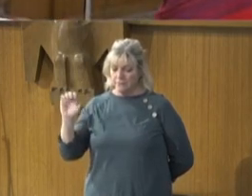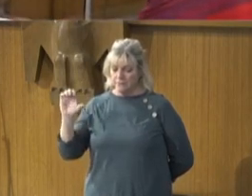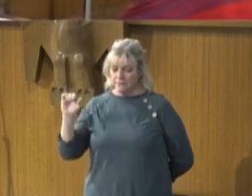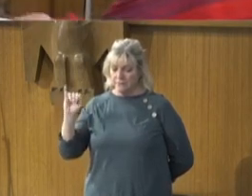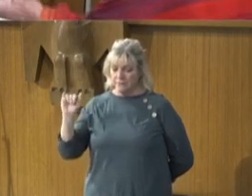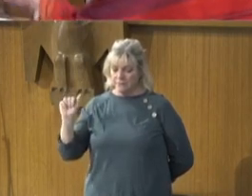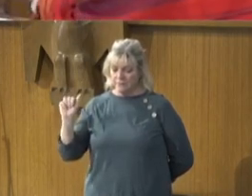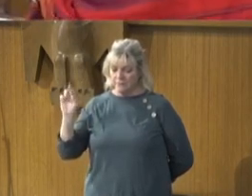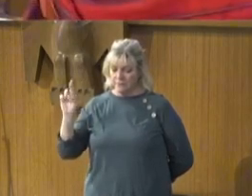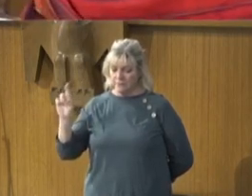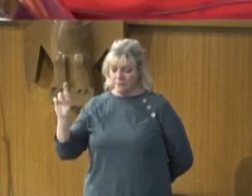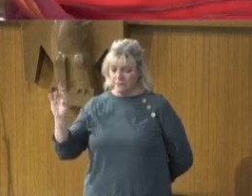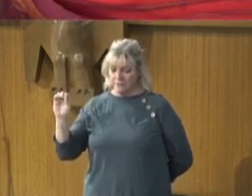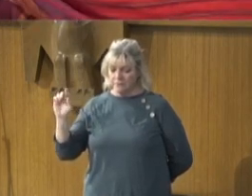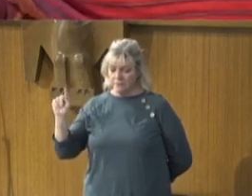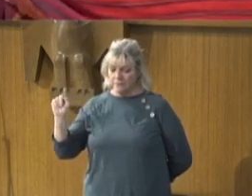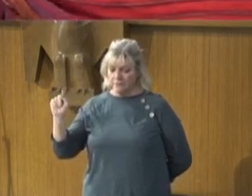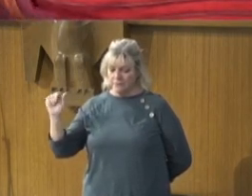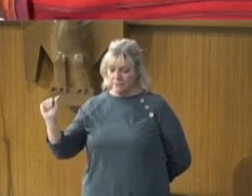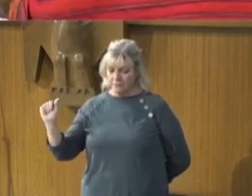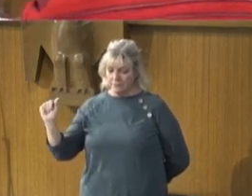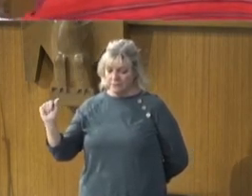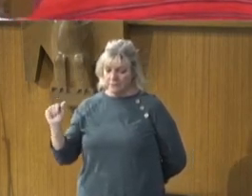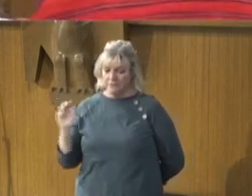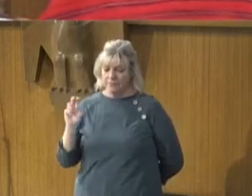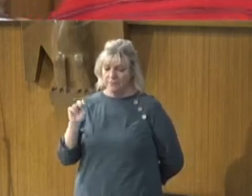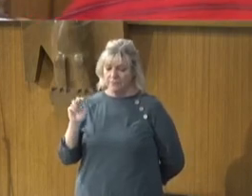Tony Ciarata.